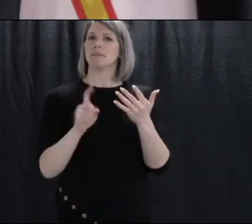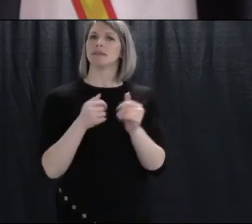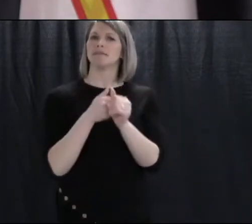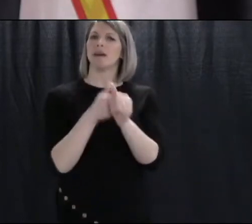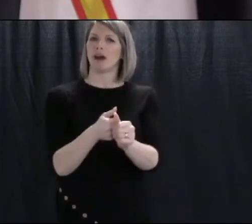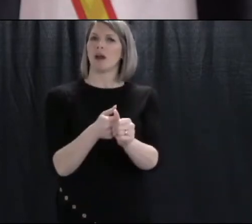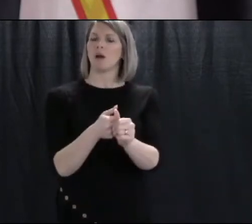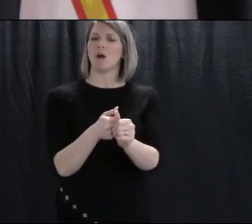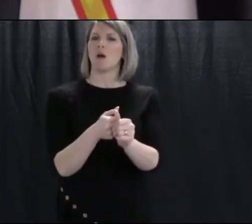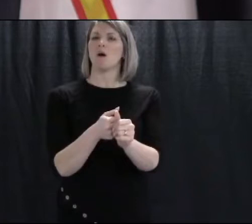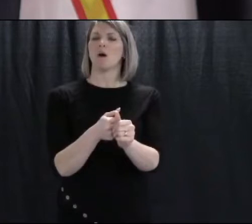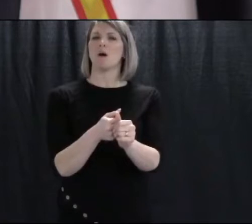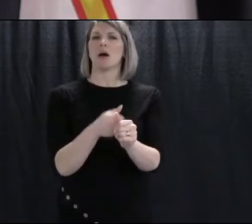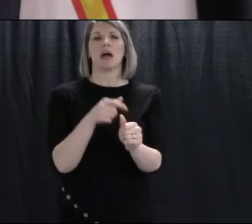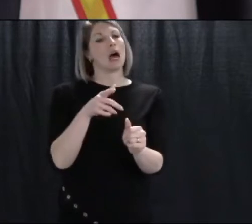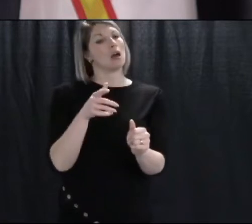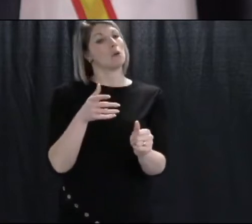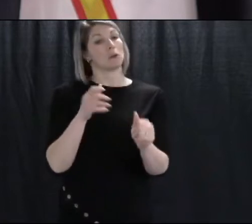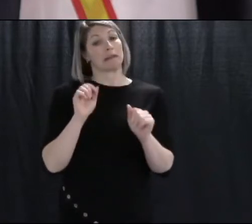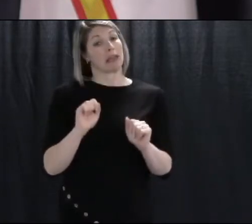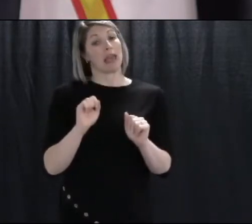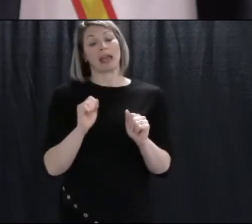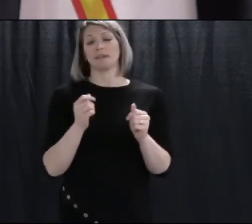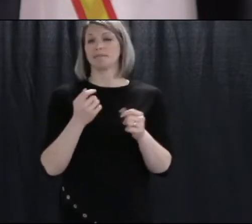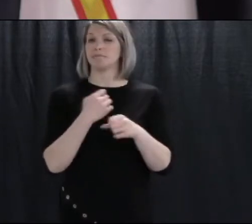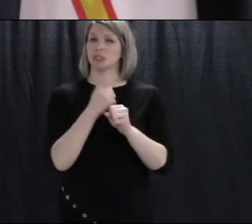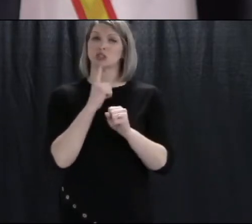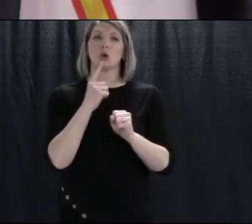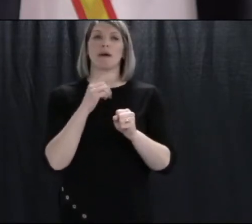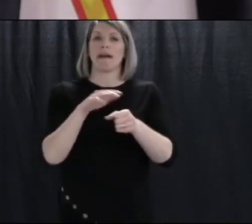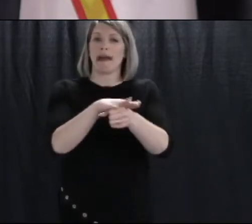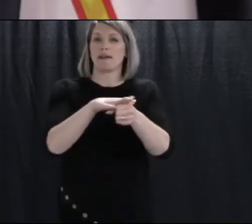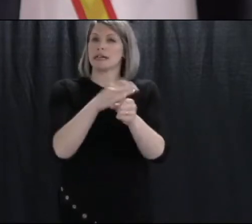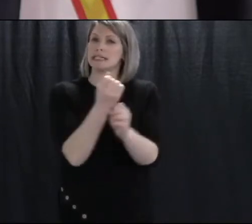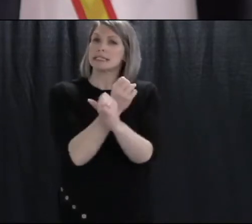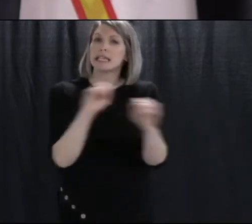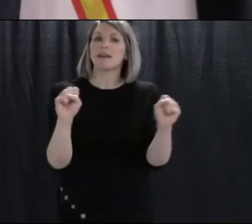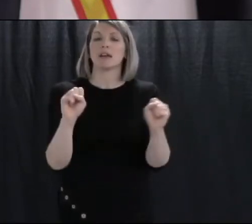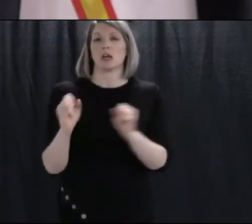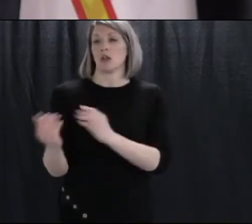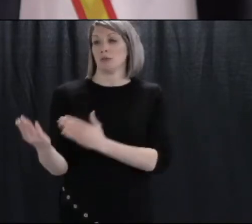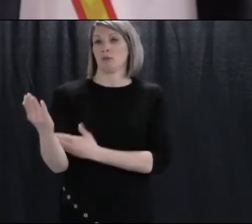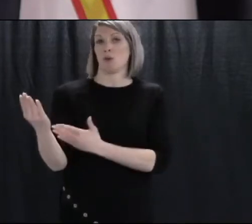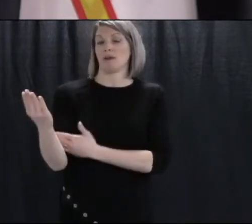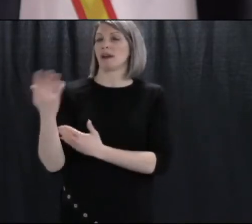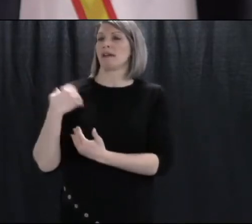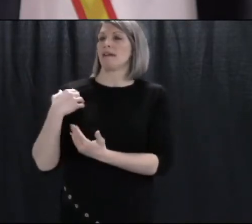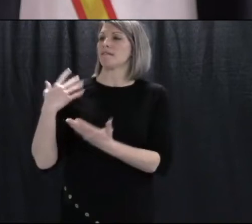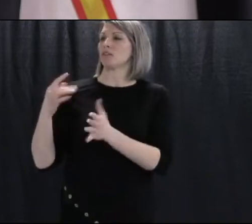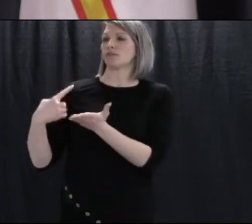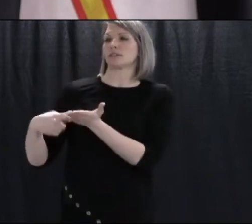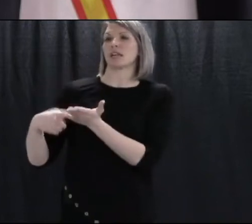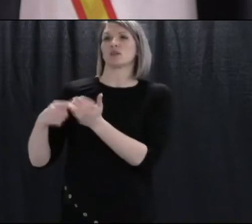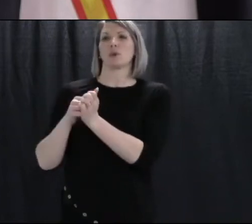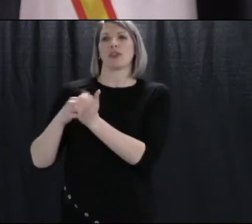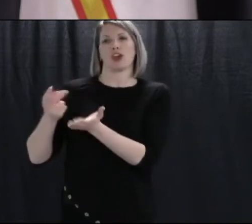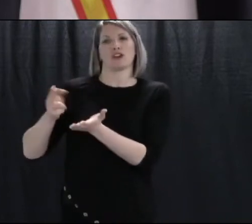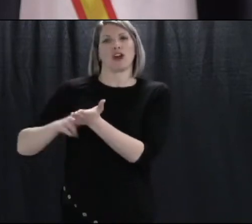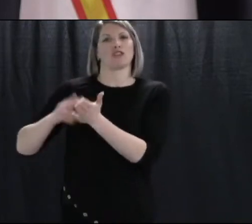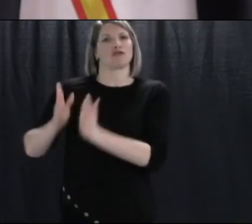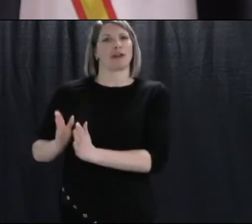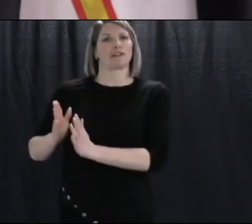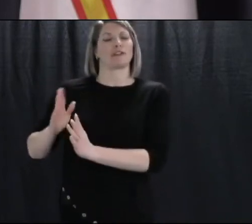there is an expectation that we keep the work site safe. I spoke to contractors this morning that are making